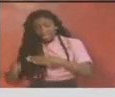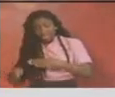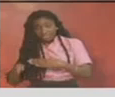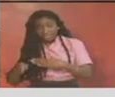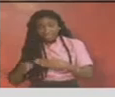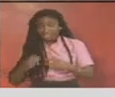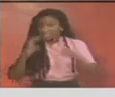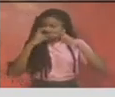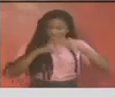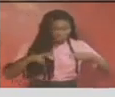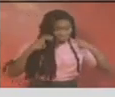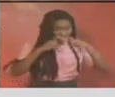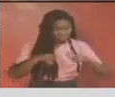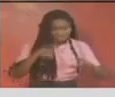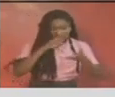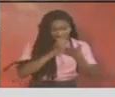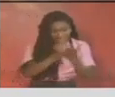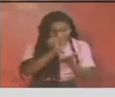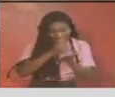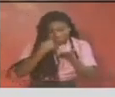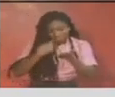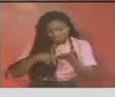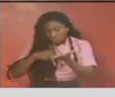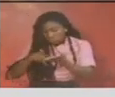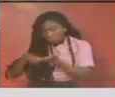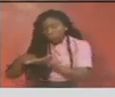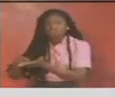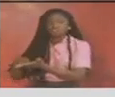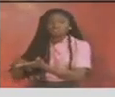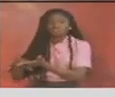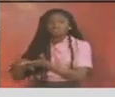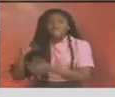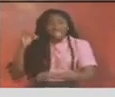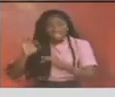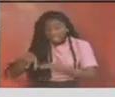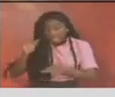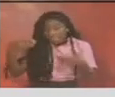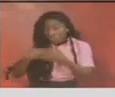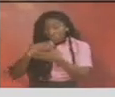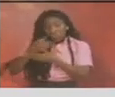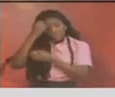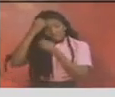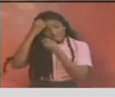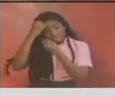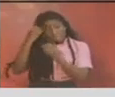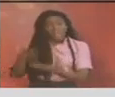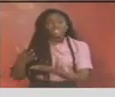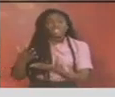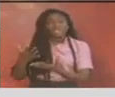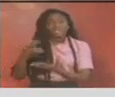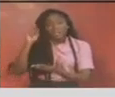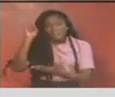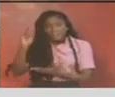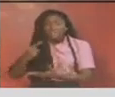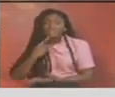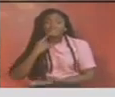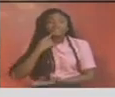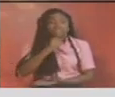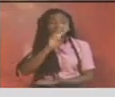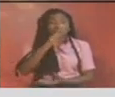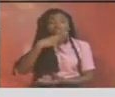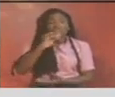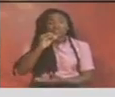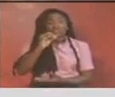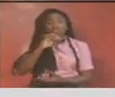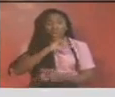the listing is issued, the information that any new information that manufacturer gets has to be shared with WHO so that they